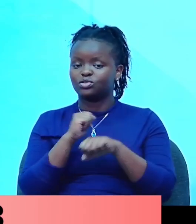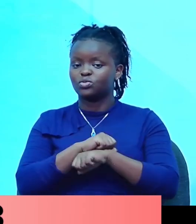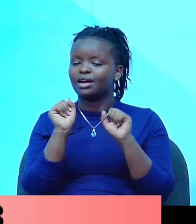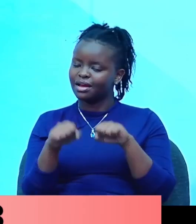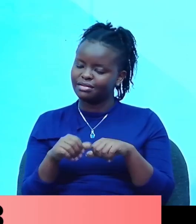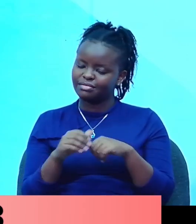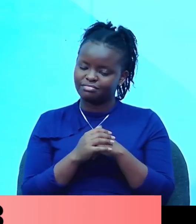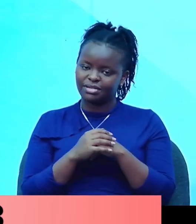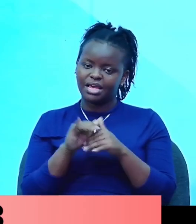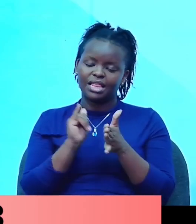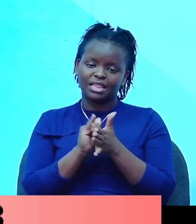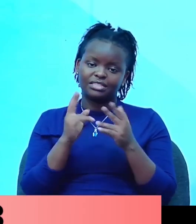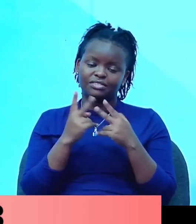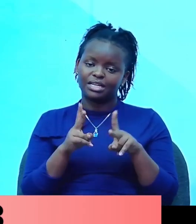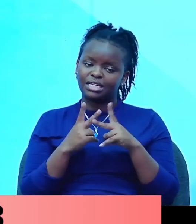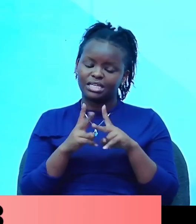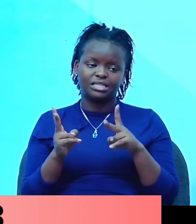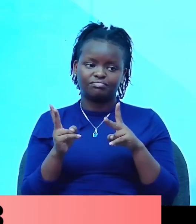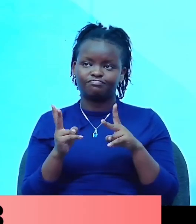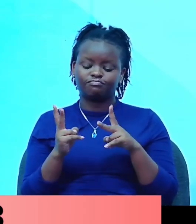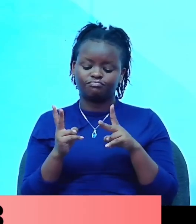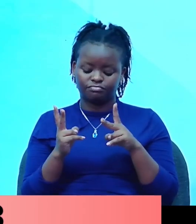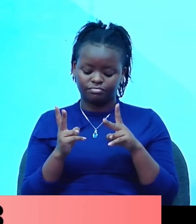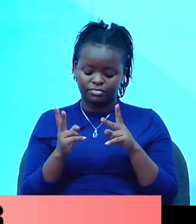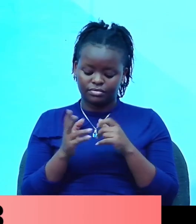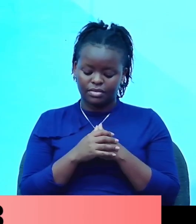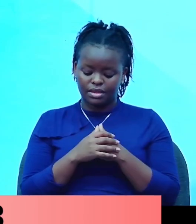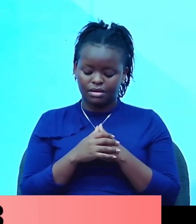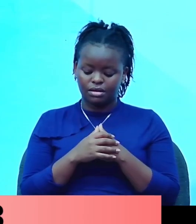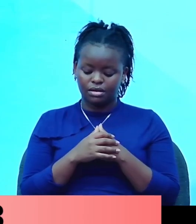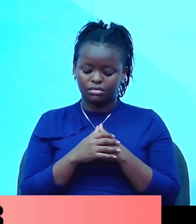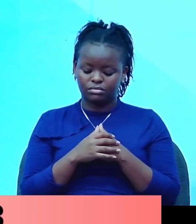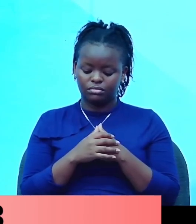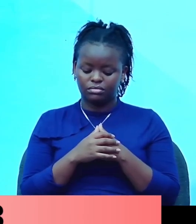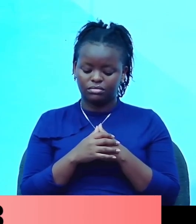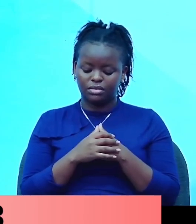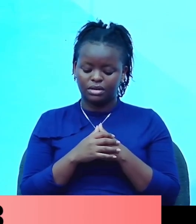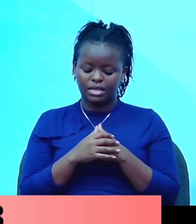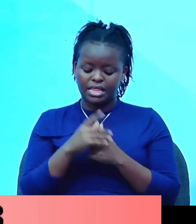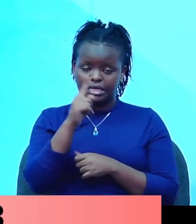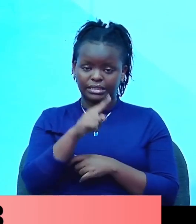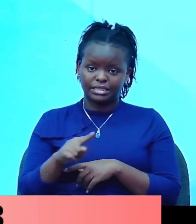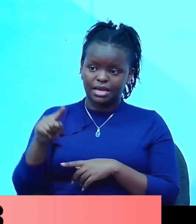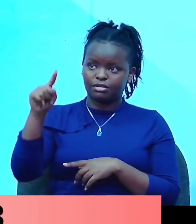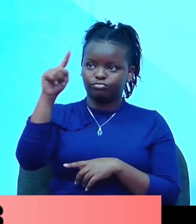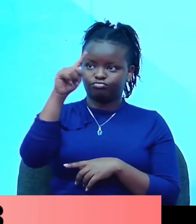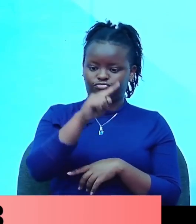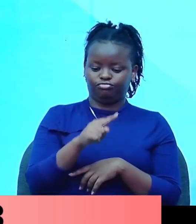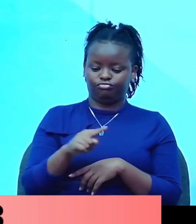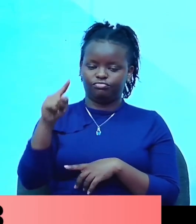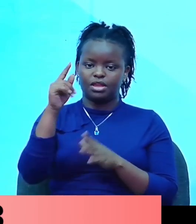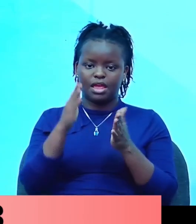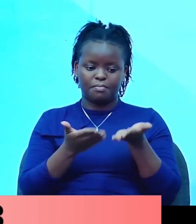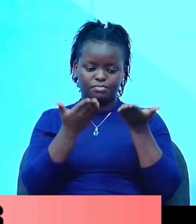that's really, you get into that whole cycle. You improve yourself, you impact the